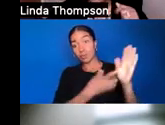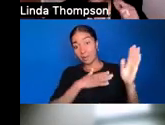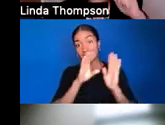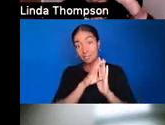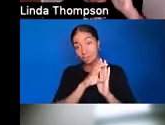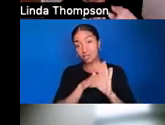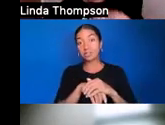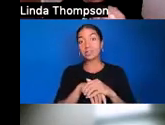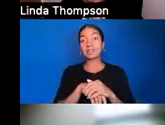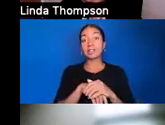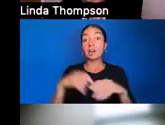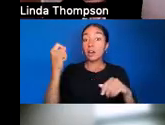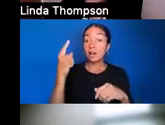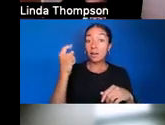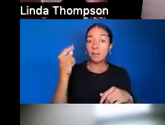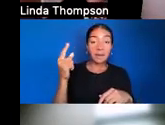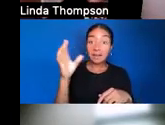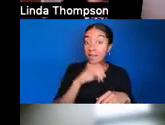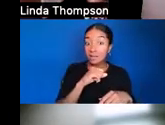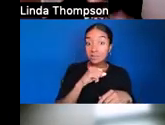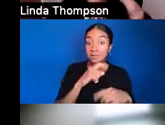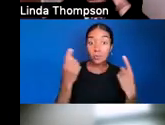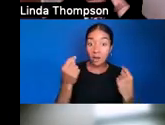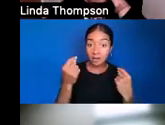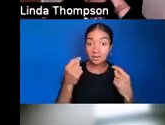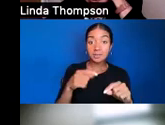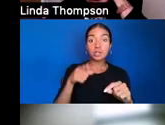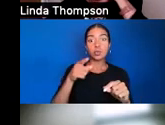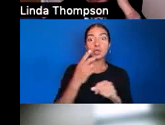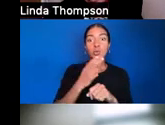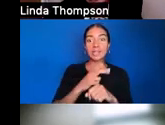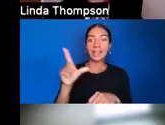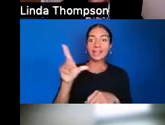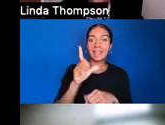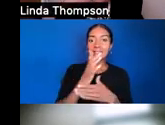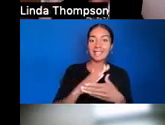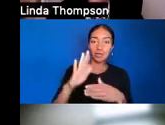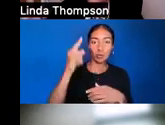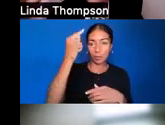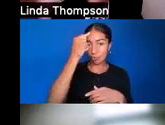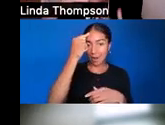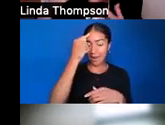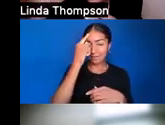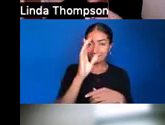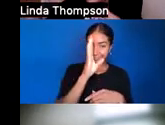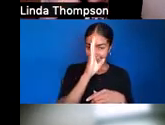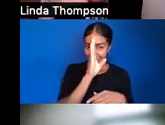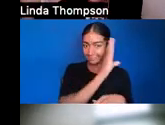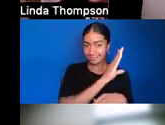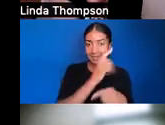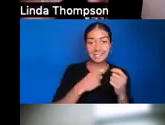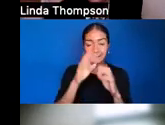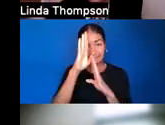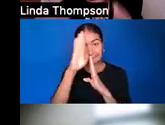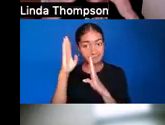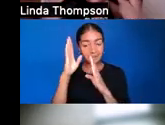And then, but guess what's going on? You're using the left side of your brain, opposed to being analytical